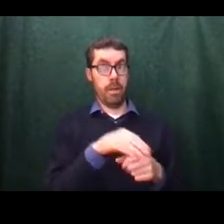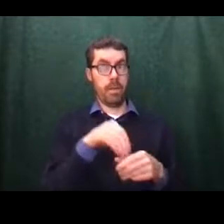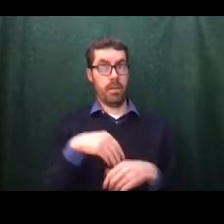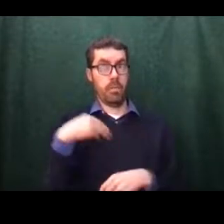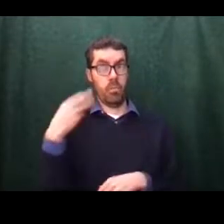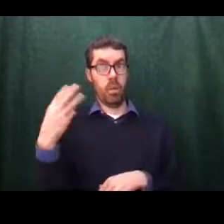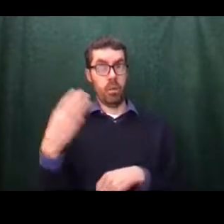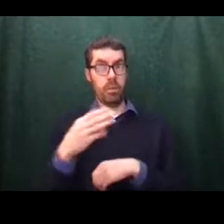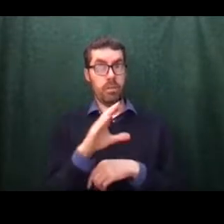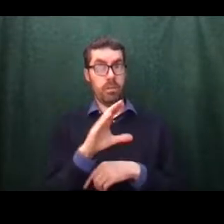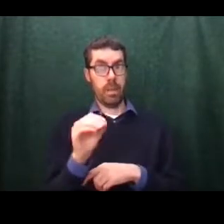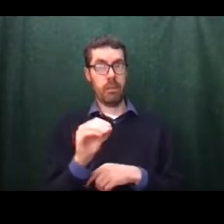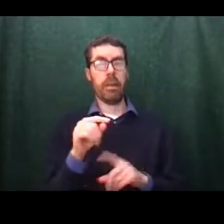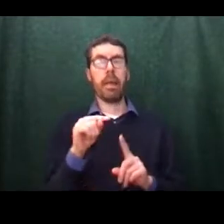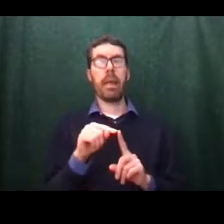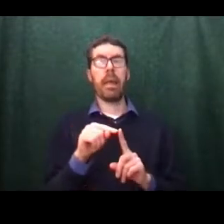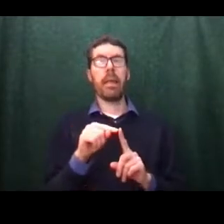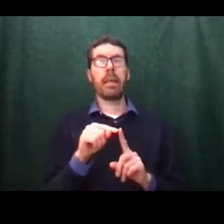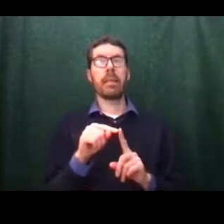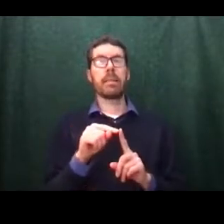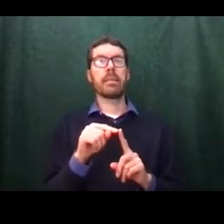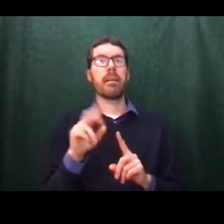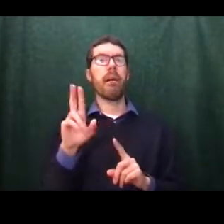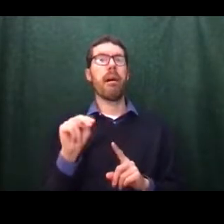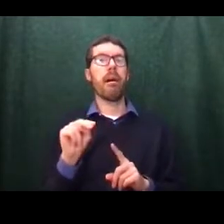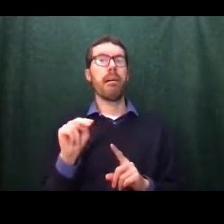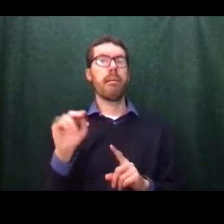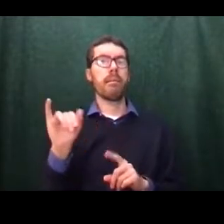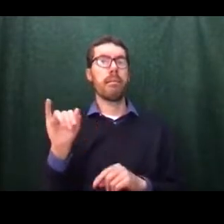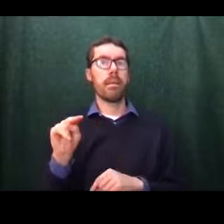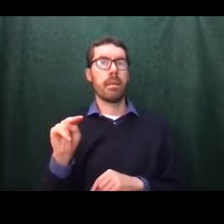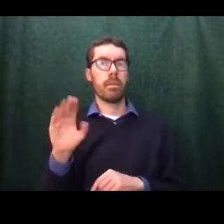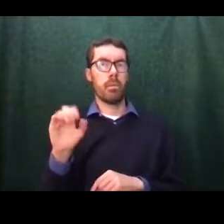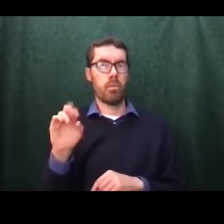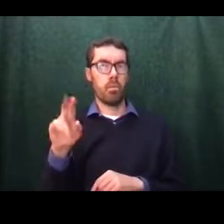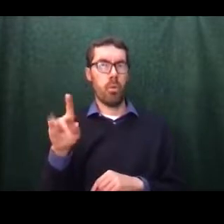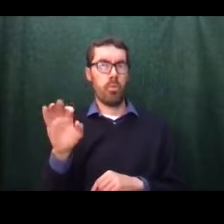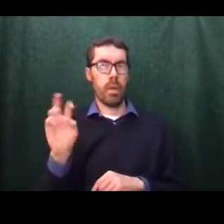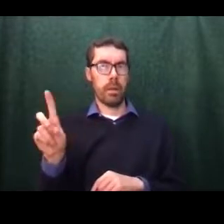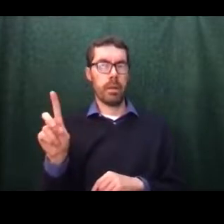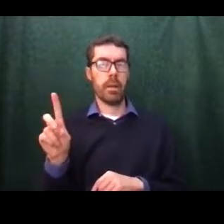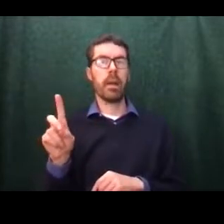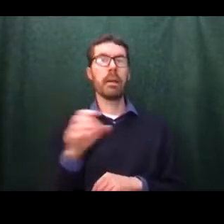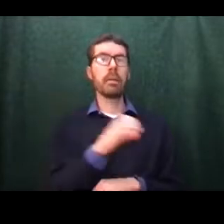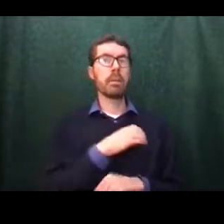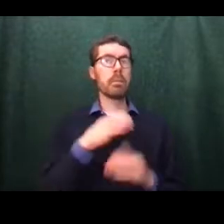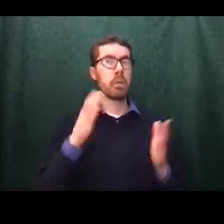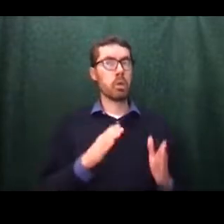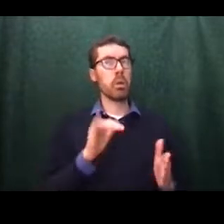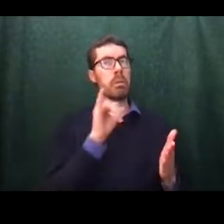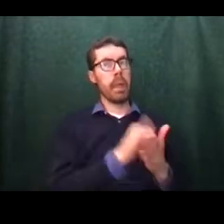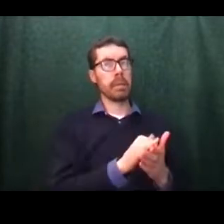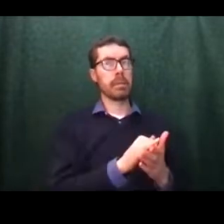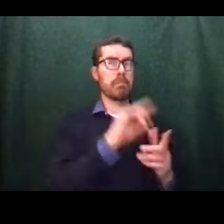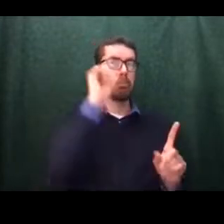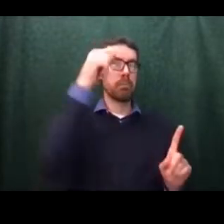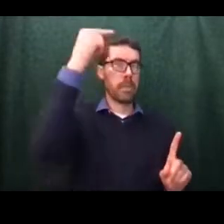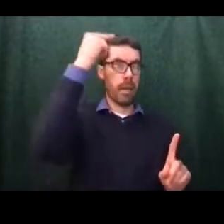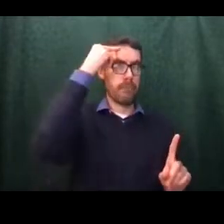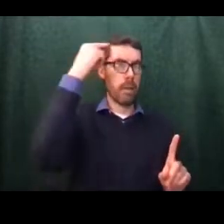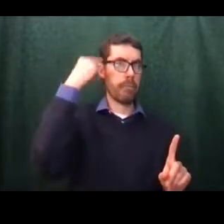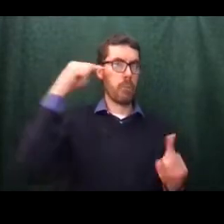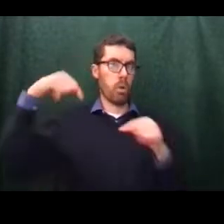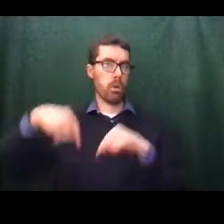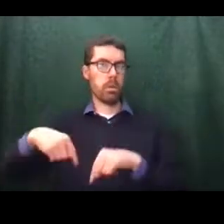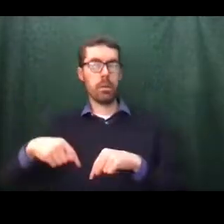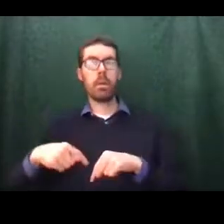of course the commissioners is the government body for that. But one of the things that we're concerned about is a